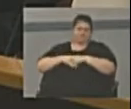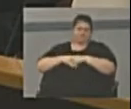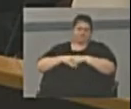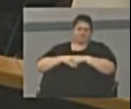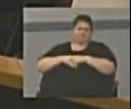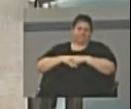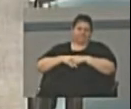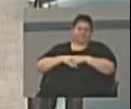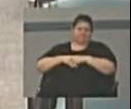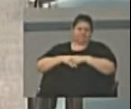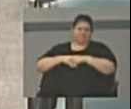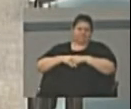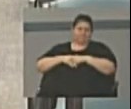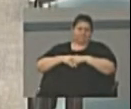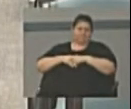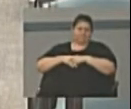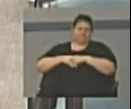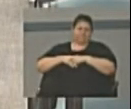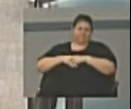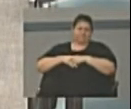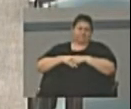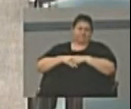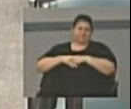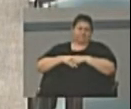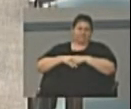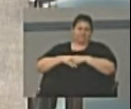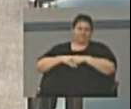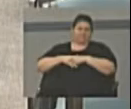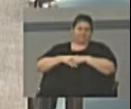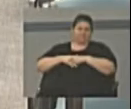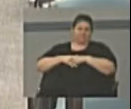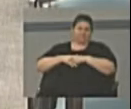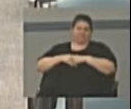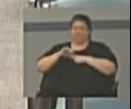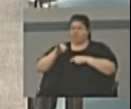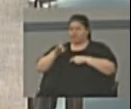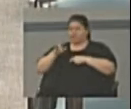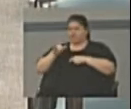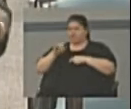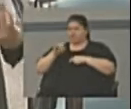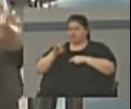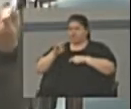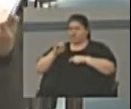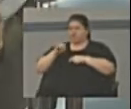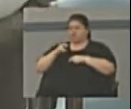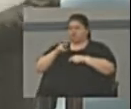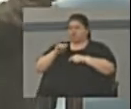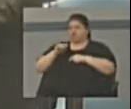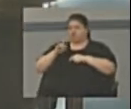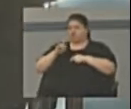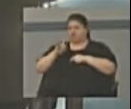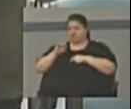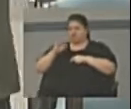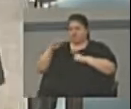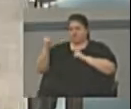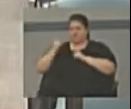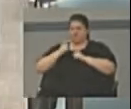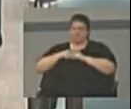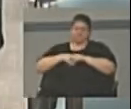Let me see if Jerry Ricciardi from the owner is going to come up, or the applicant is going to come up. Thank you, Mr. President,